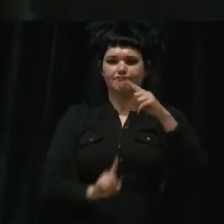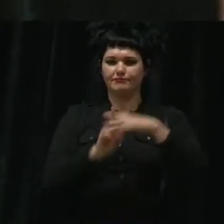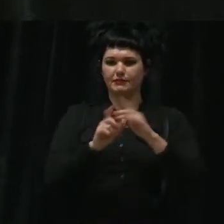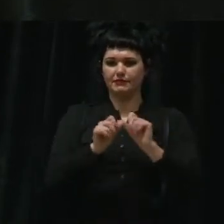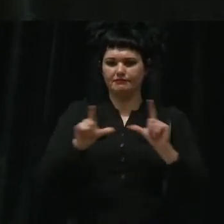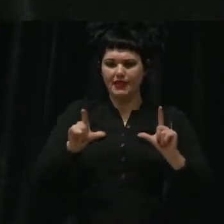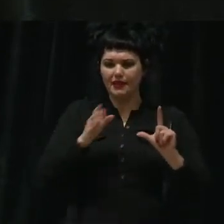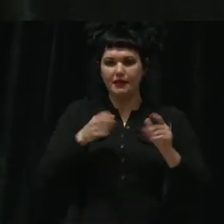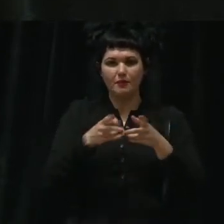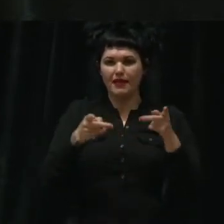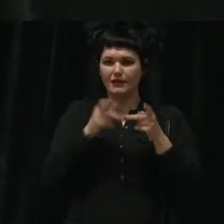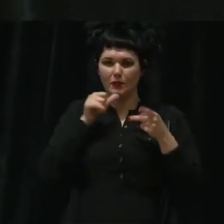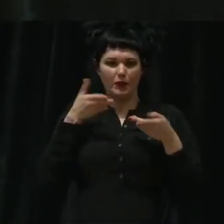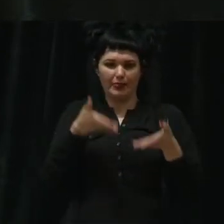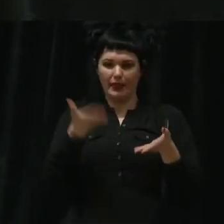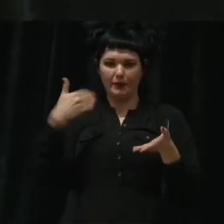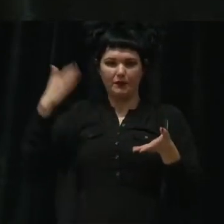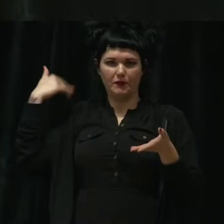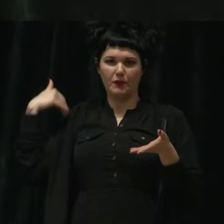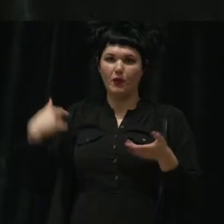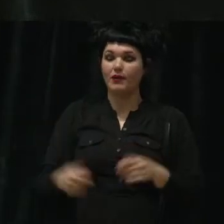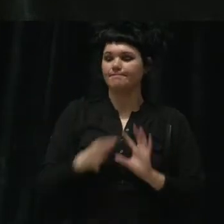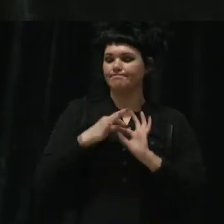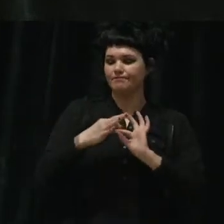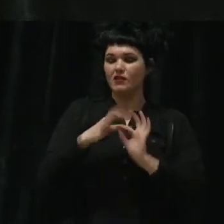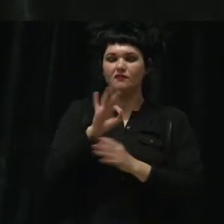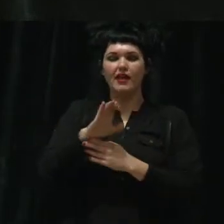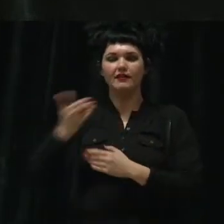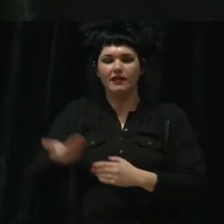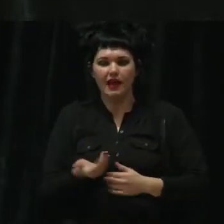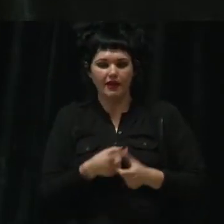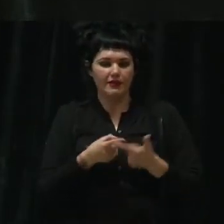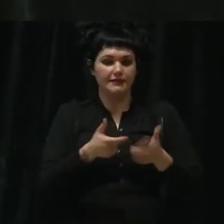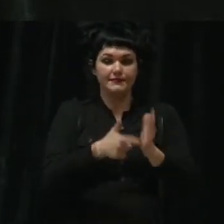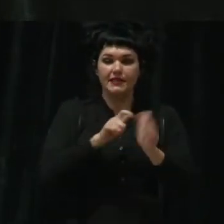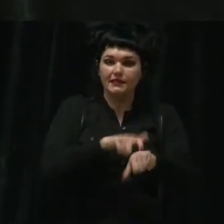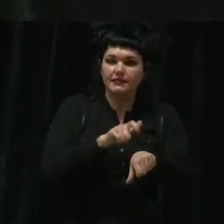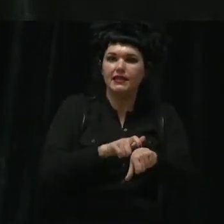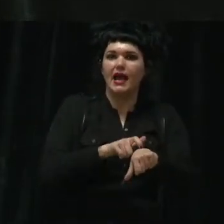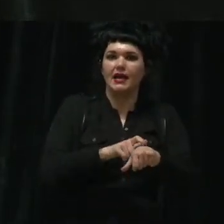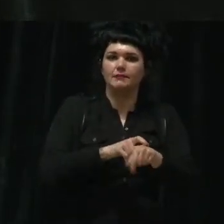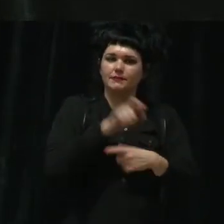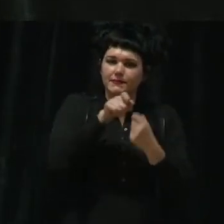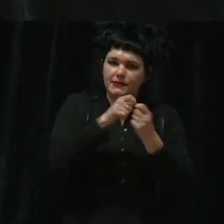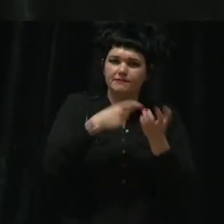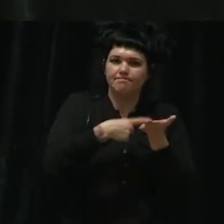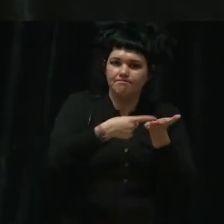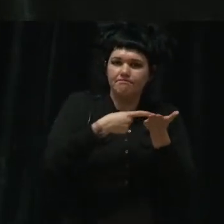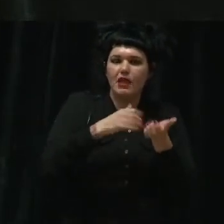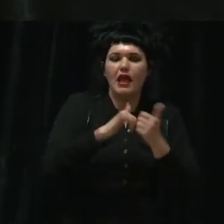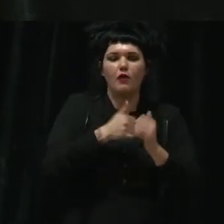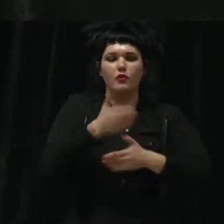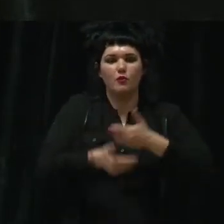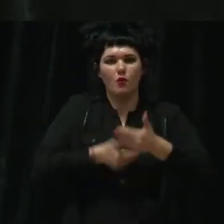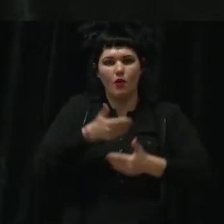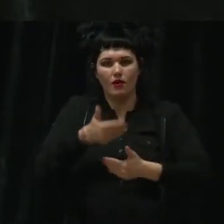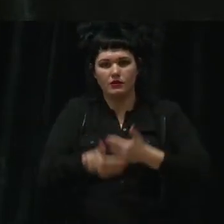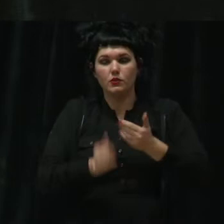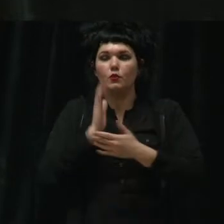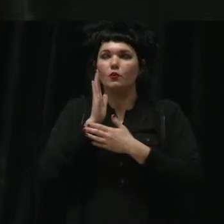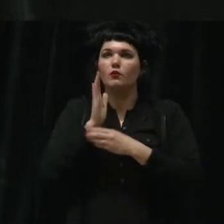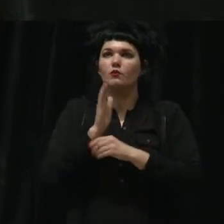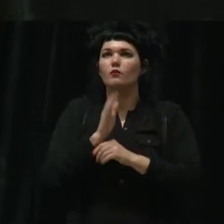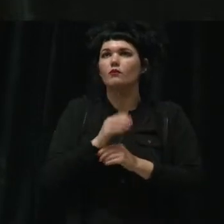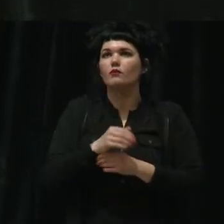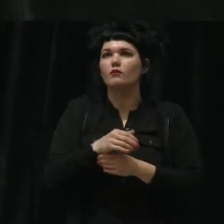like in terms of faculty hiring, spending time talking about explicitly how those processes will be,